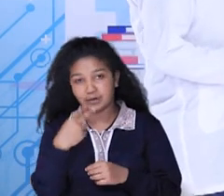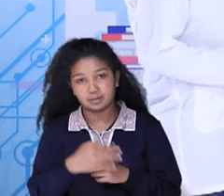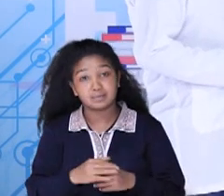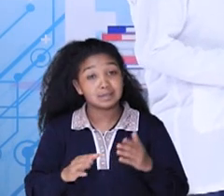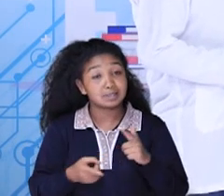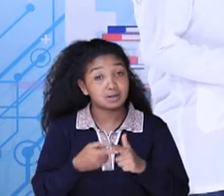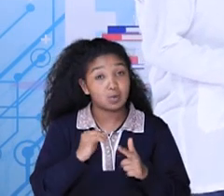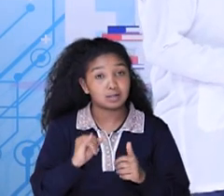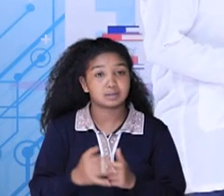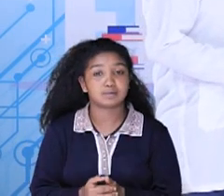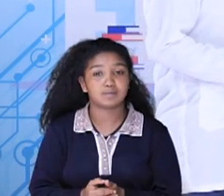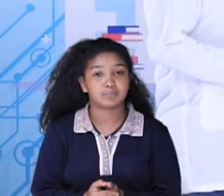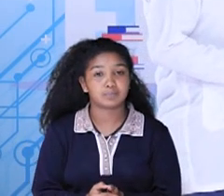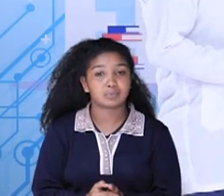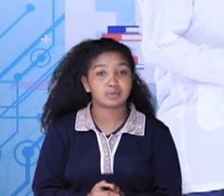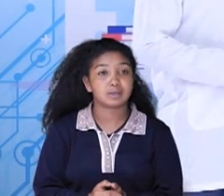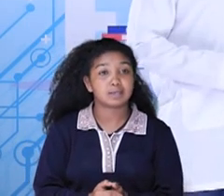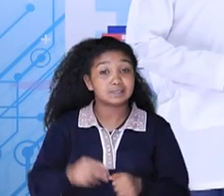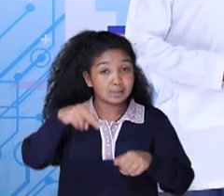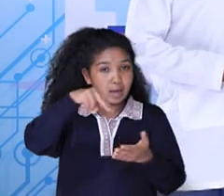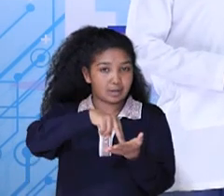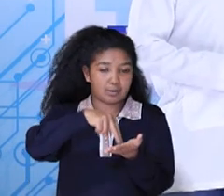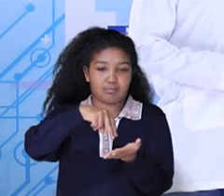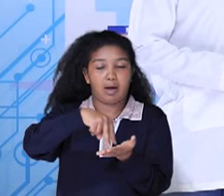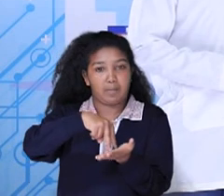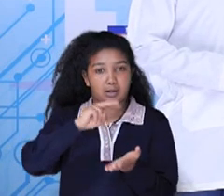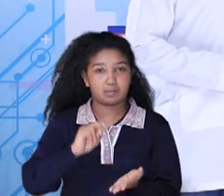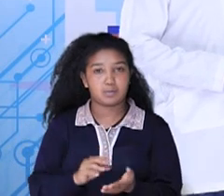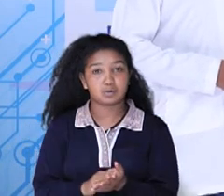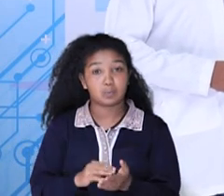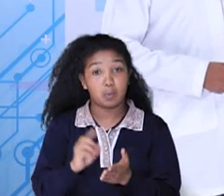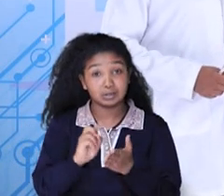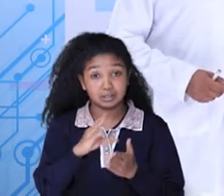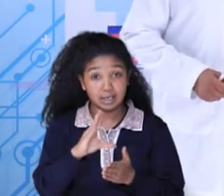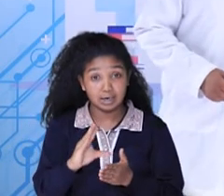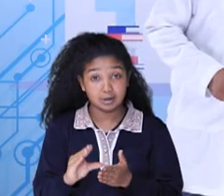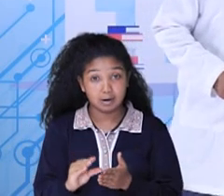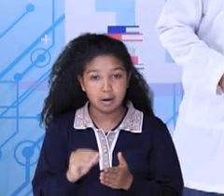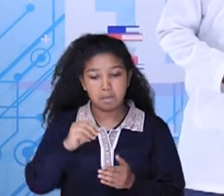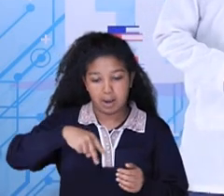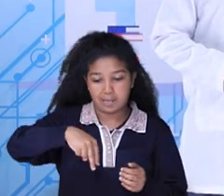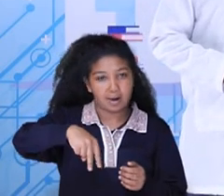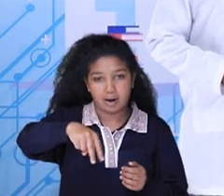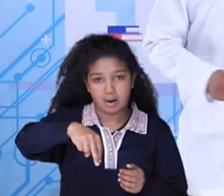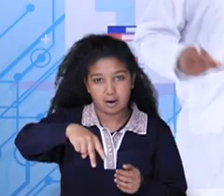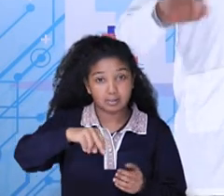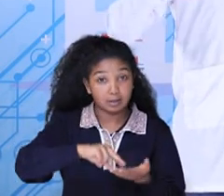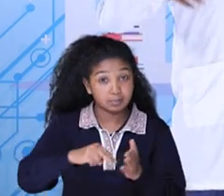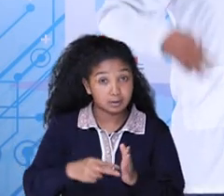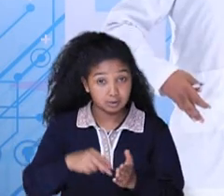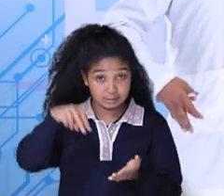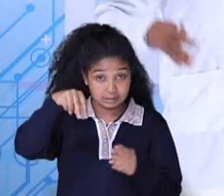The second one, standing in upright position and bipedal posture. That